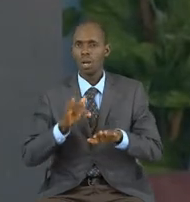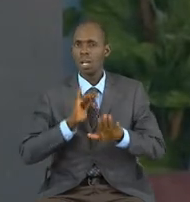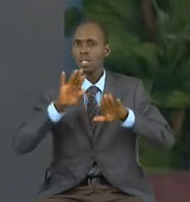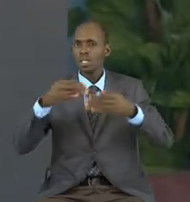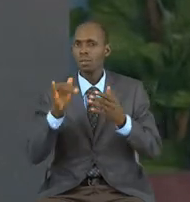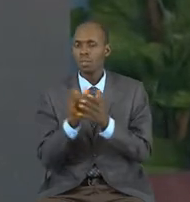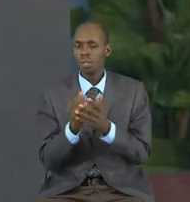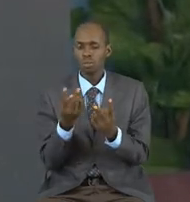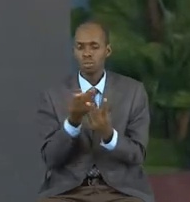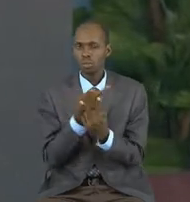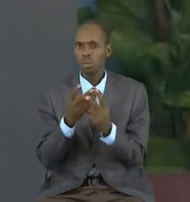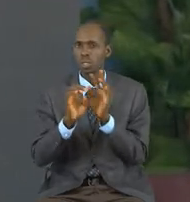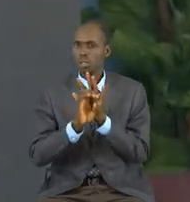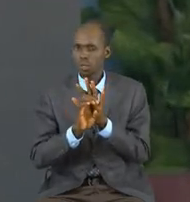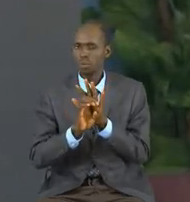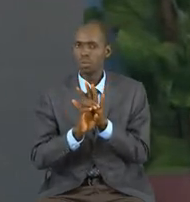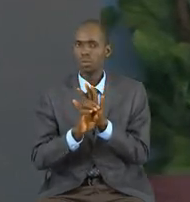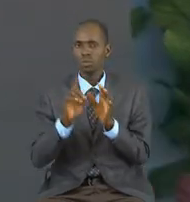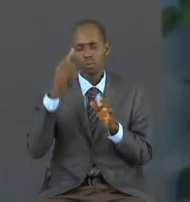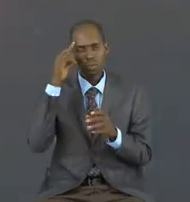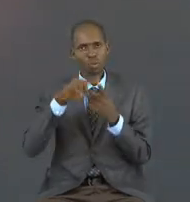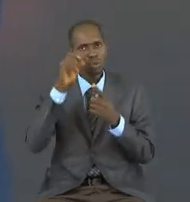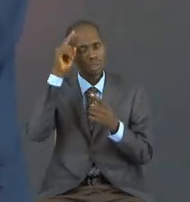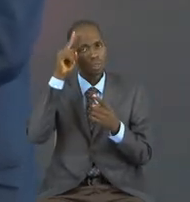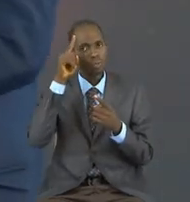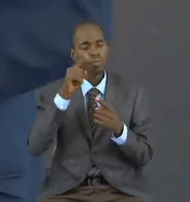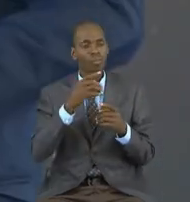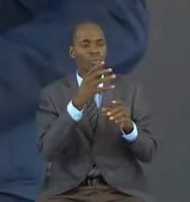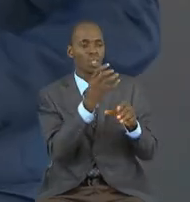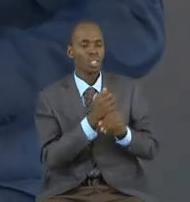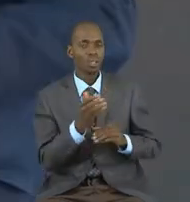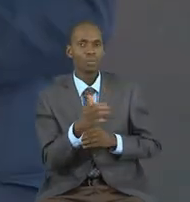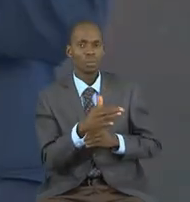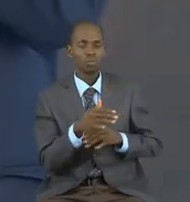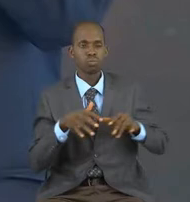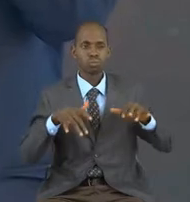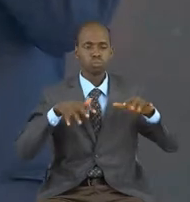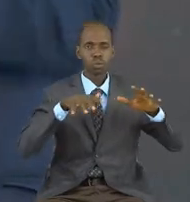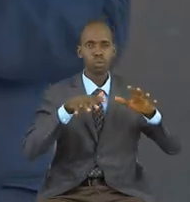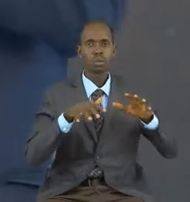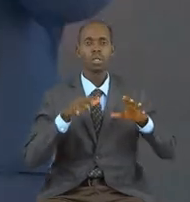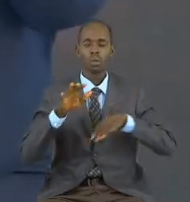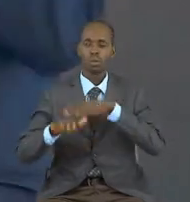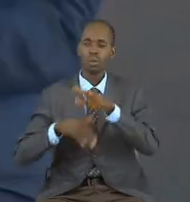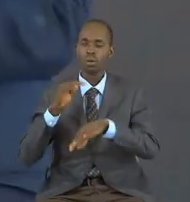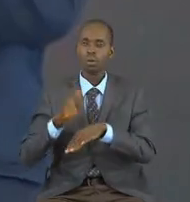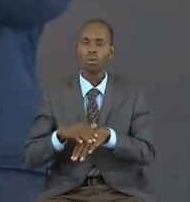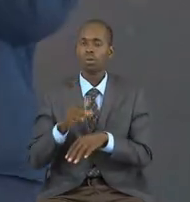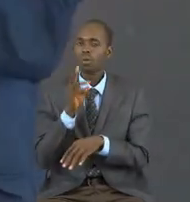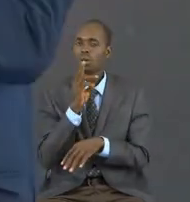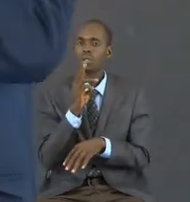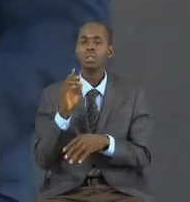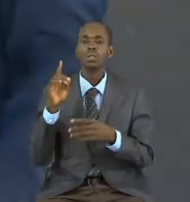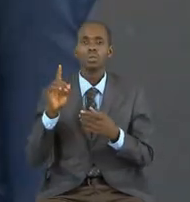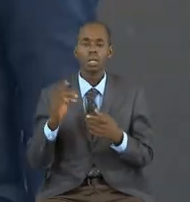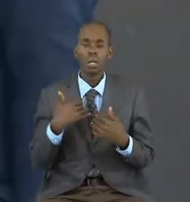Getting fish, multitude, walking on the water, or having 3,000 souls